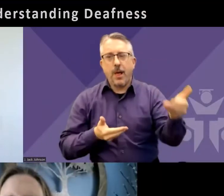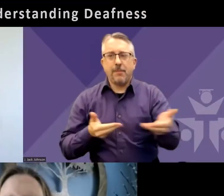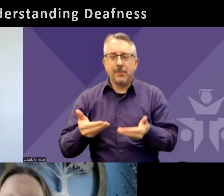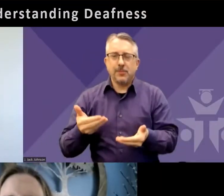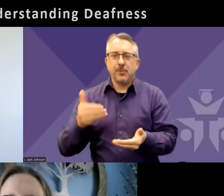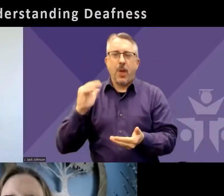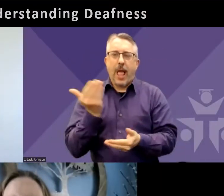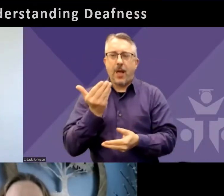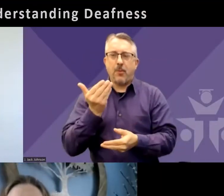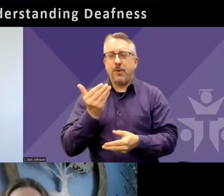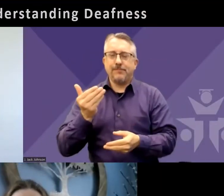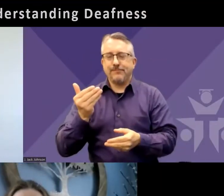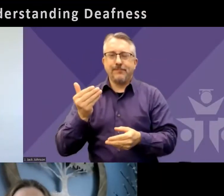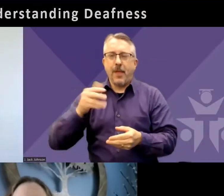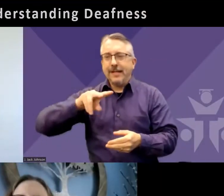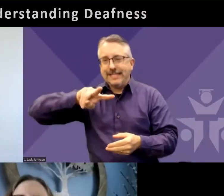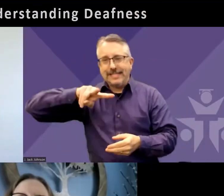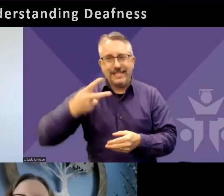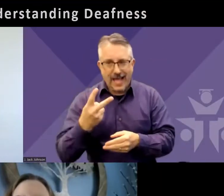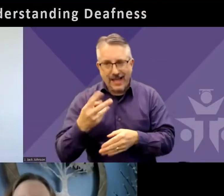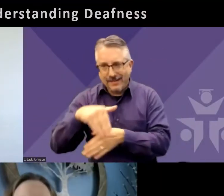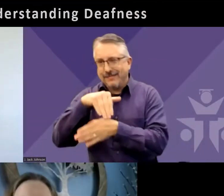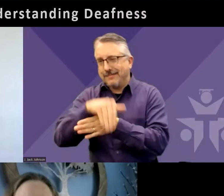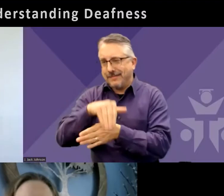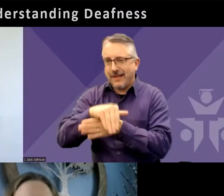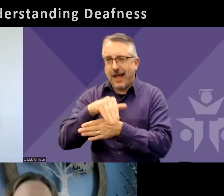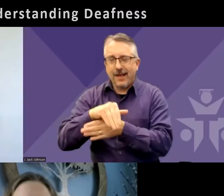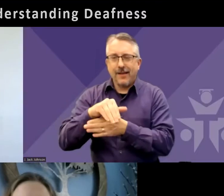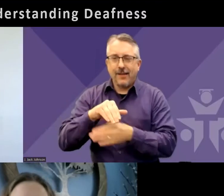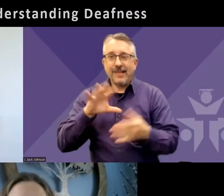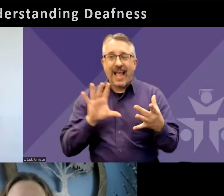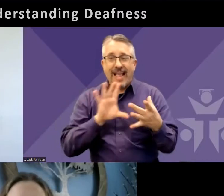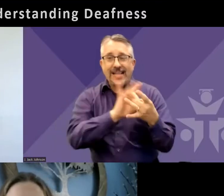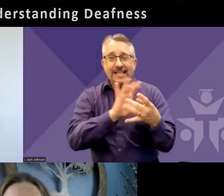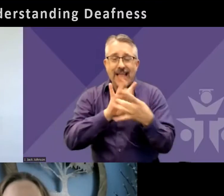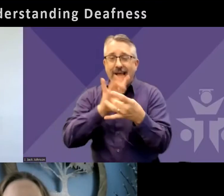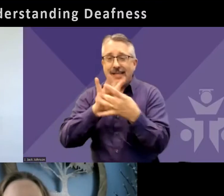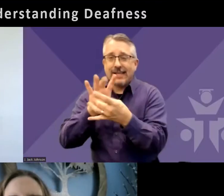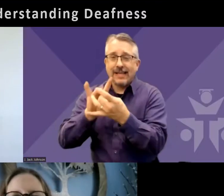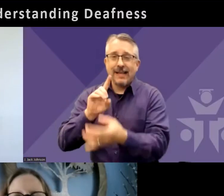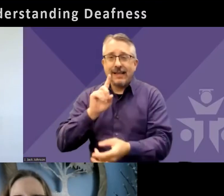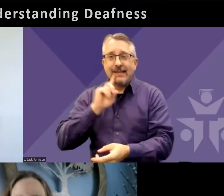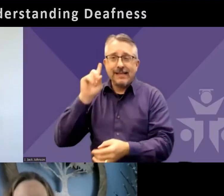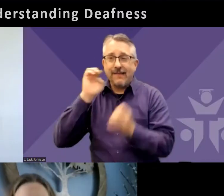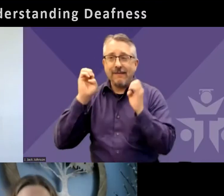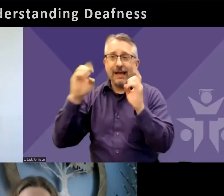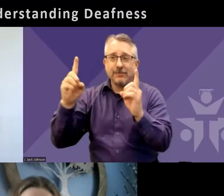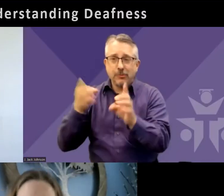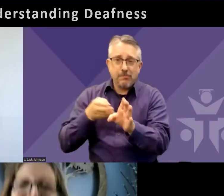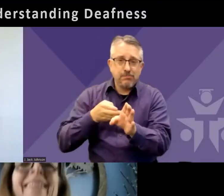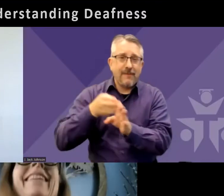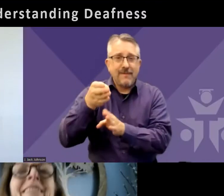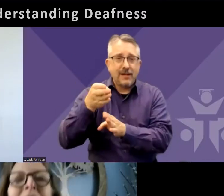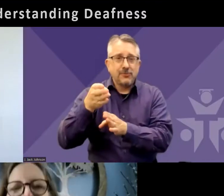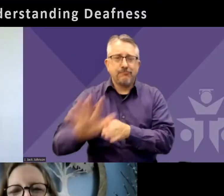Good evening, everyone. Hello, and welcome to our second